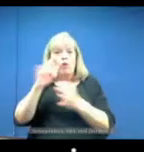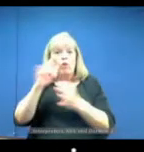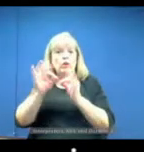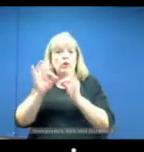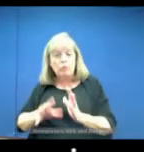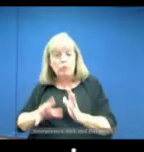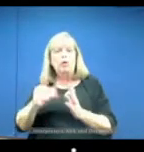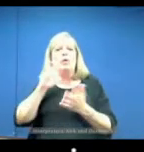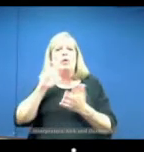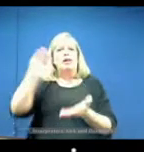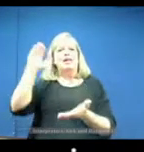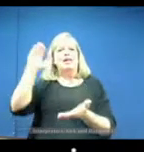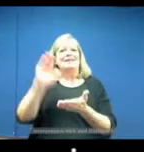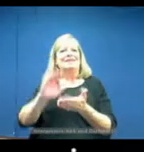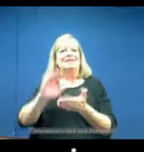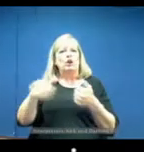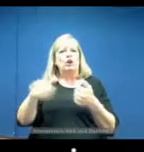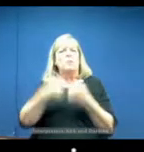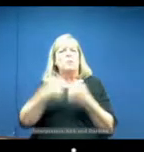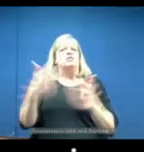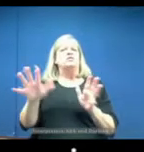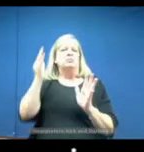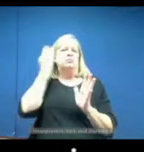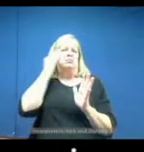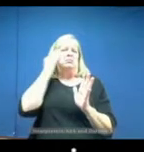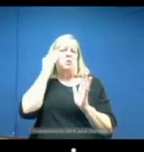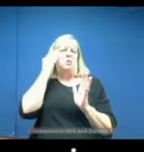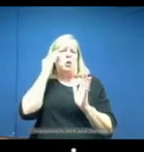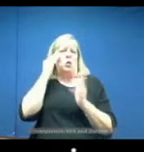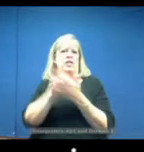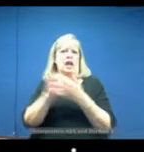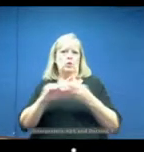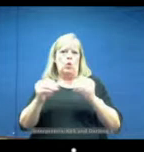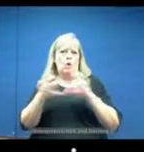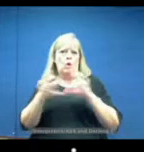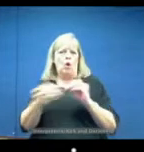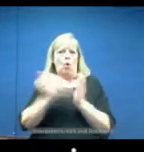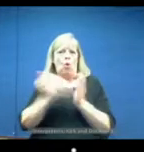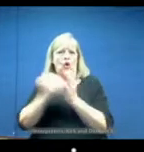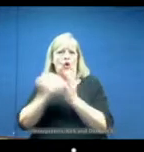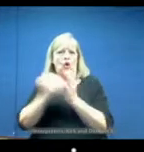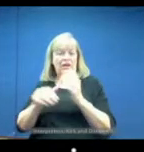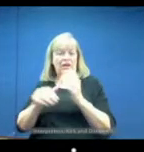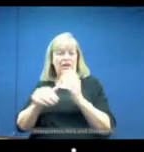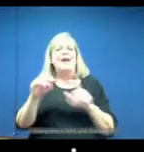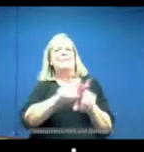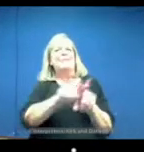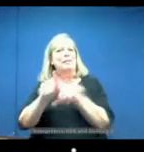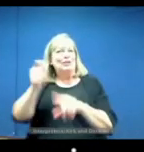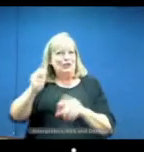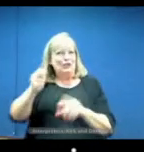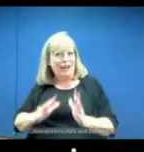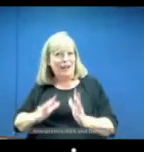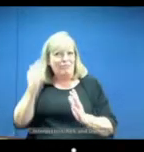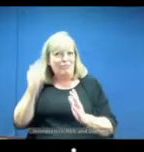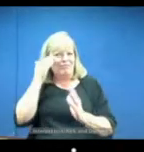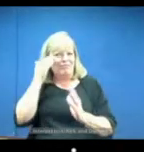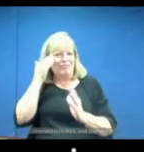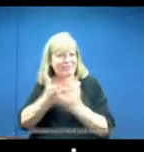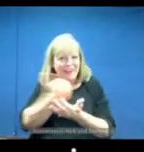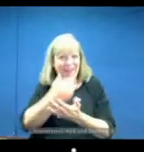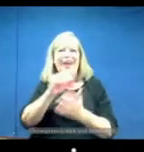challenging because you've seen the story a number of different times, as has the judge, as has the